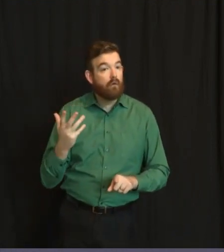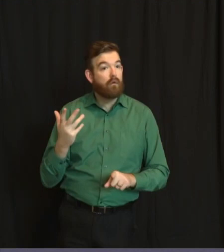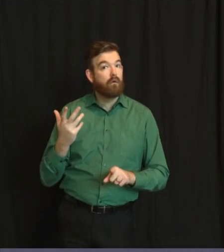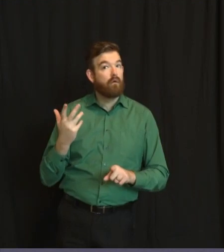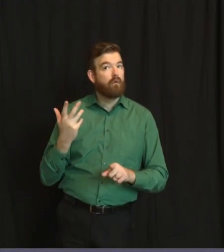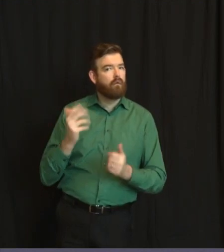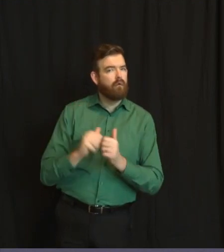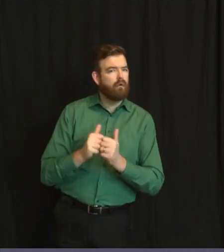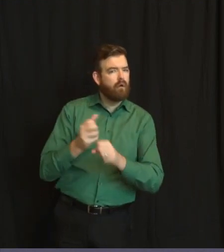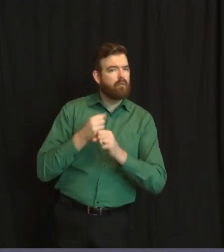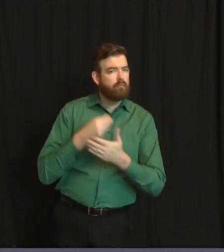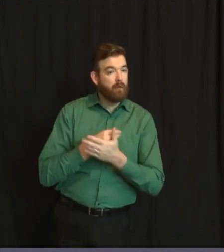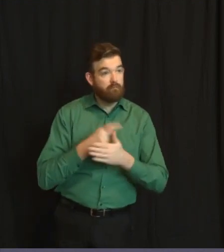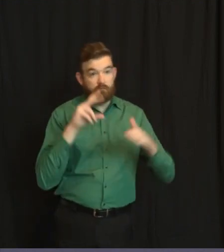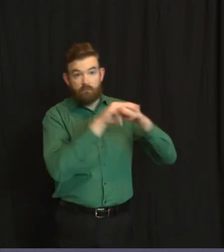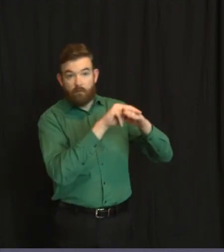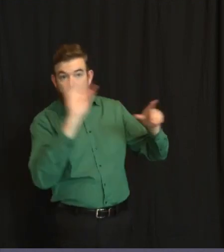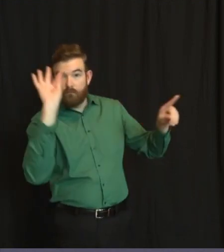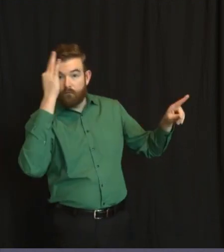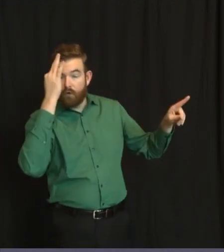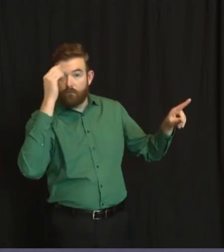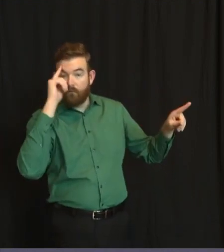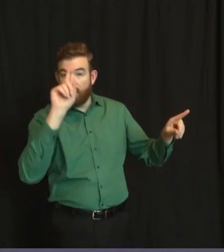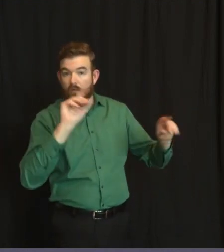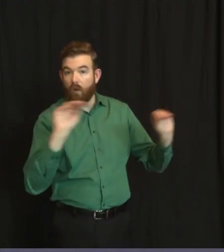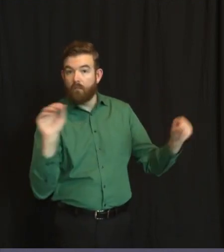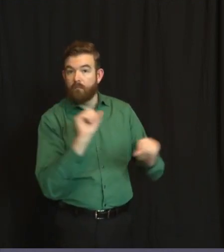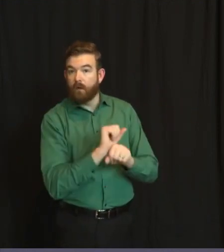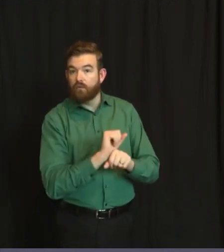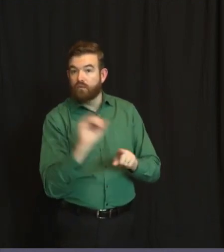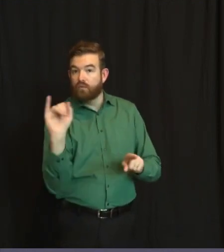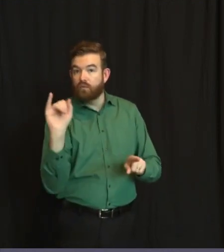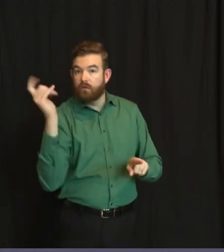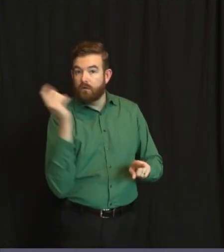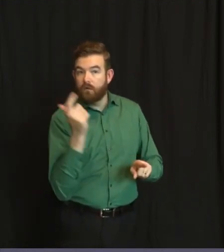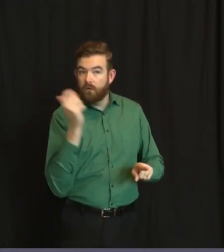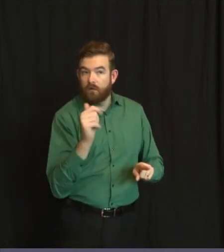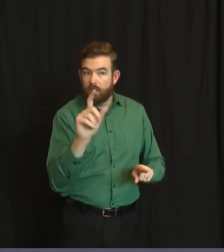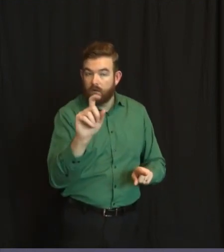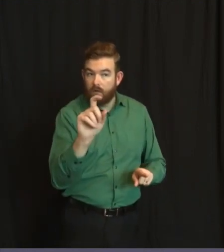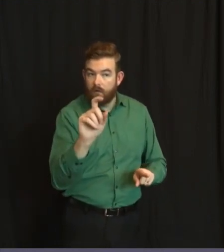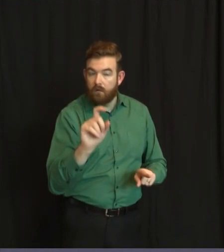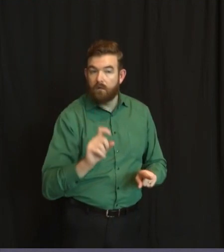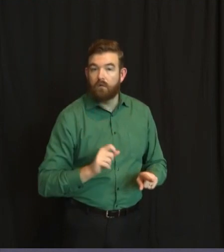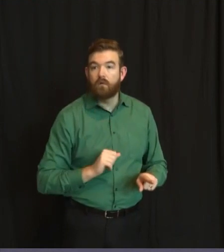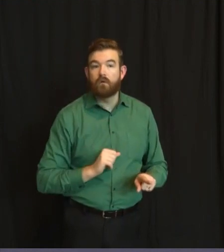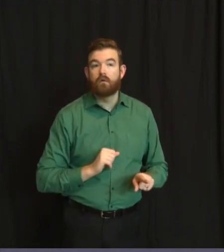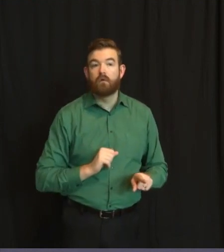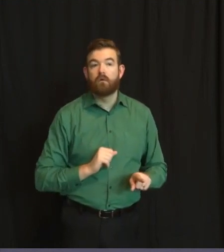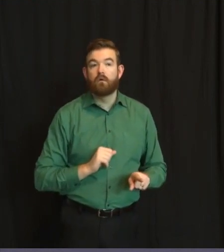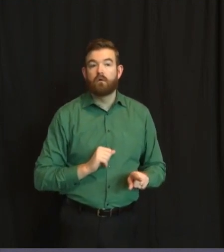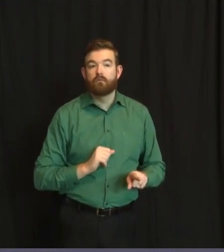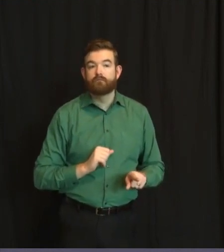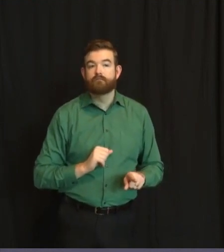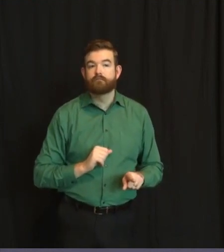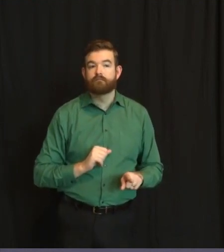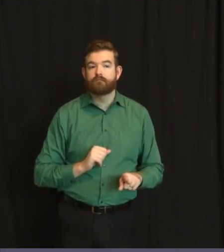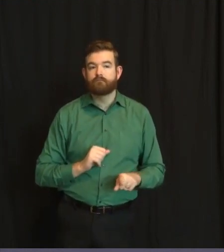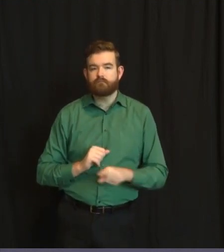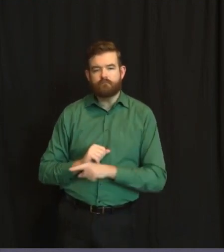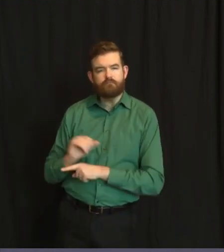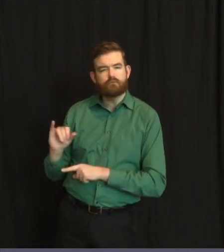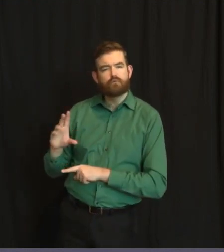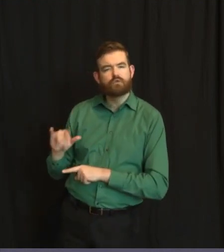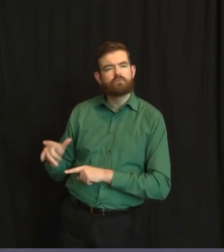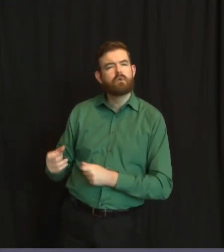So I'll give you some quick thoughts. I think, Judy, you'll want to come back to the second one, which is how many of the 670 licensed.